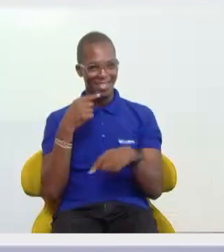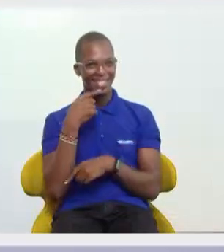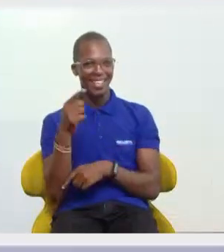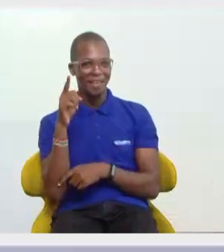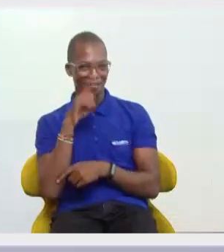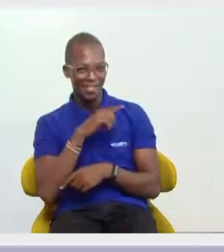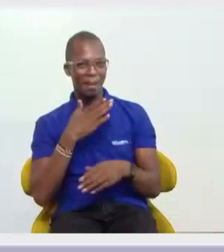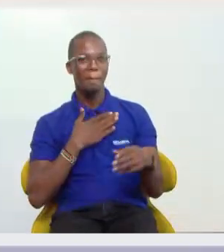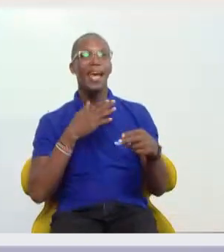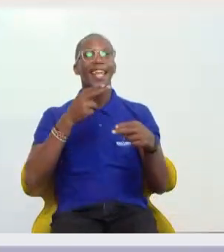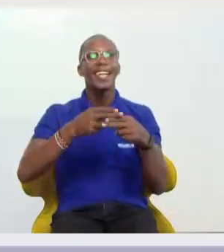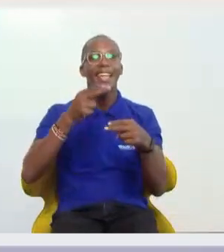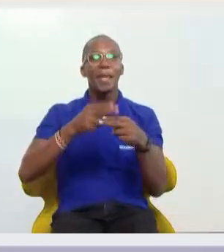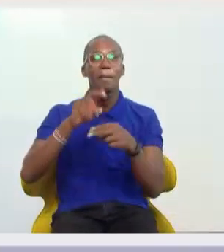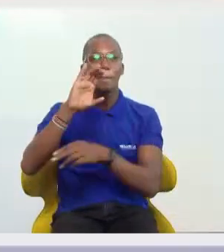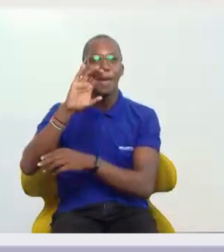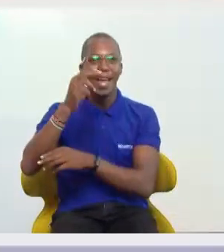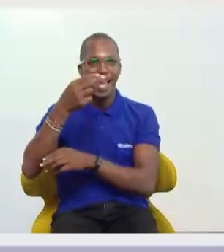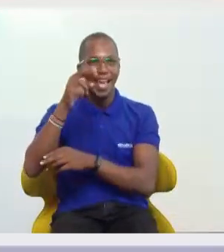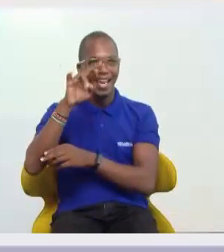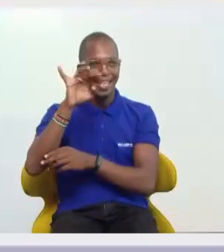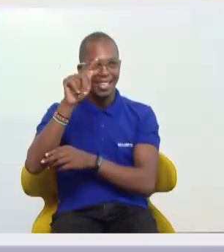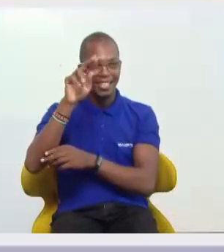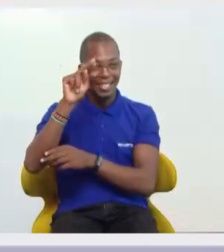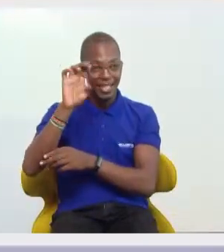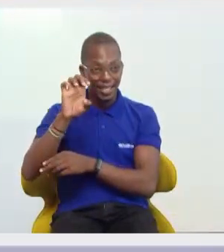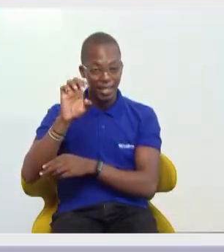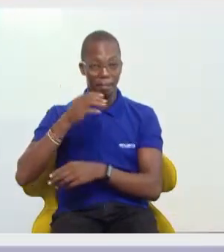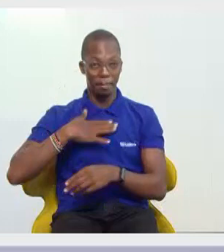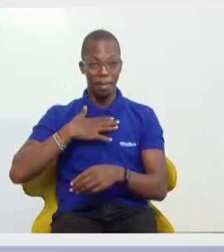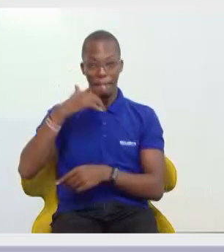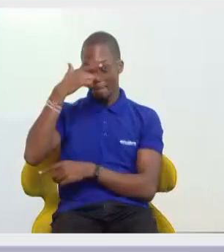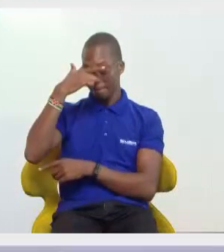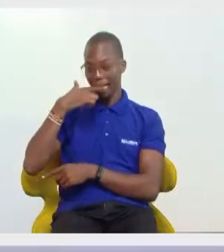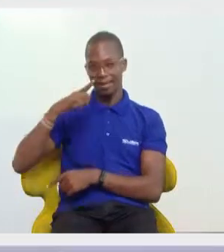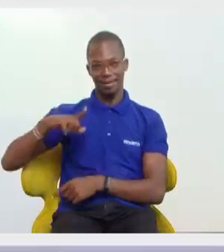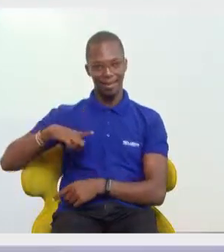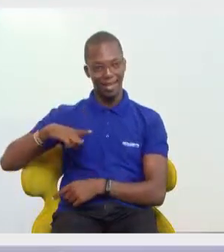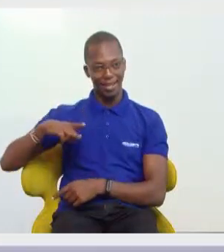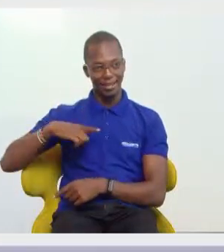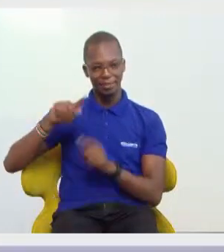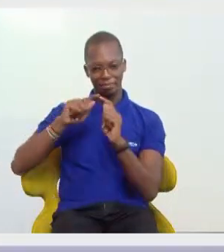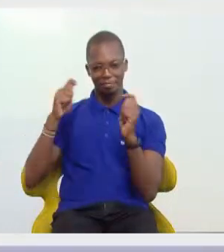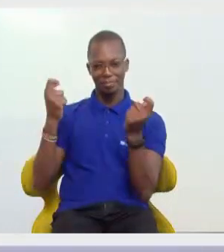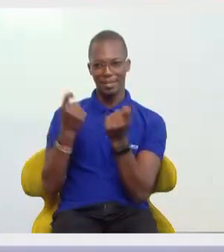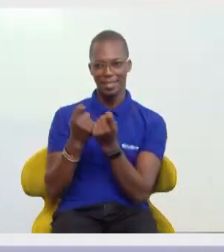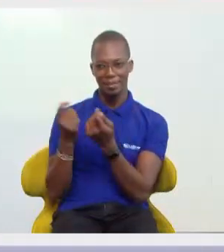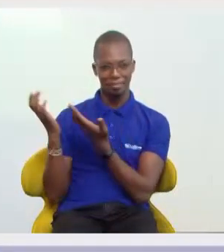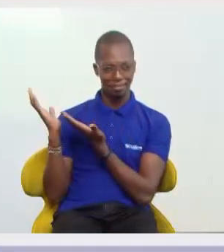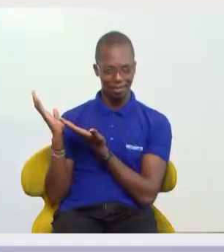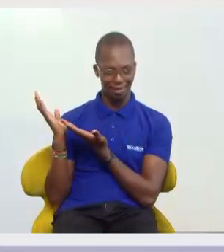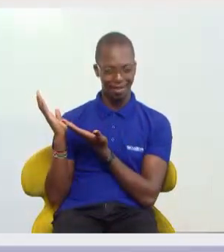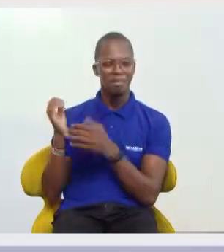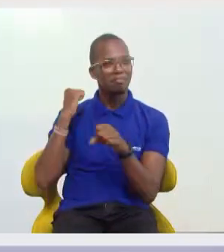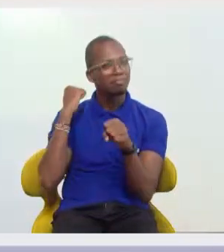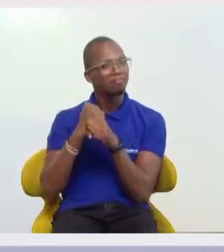is Christine Atieno, a lady who is blind. Team up here have been working